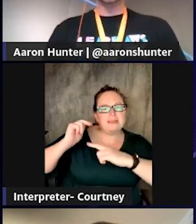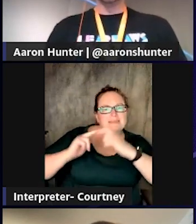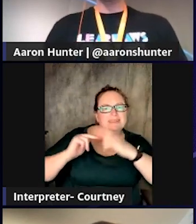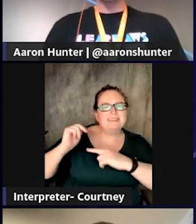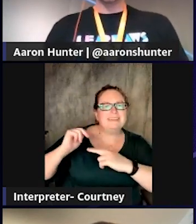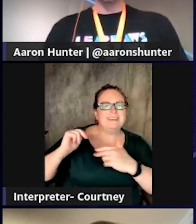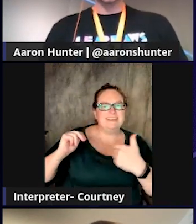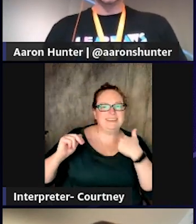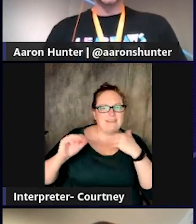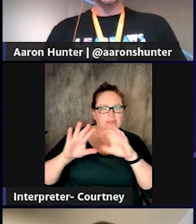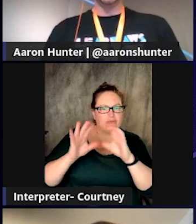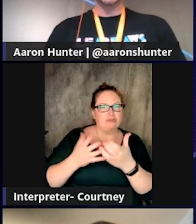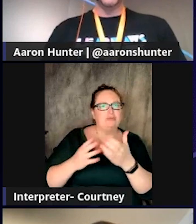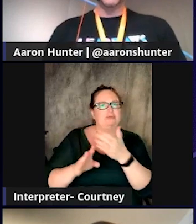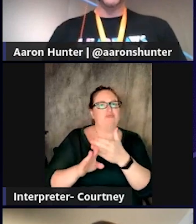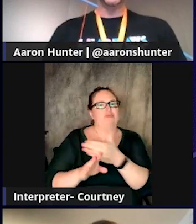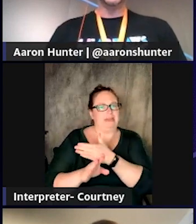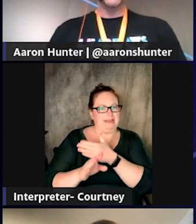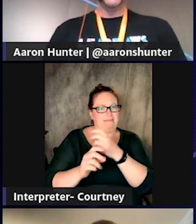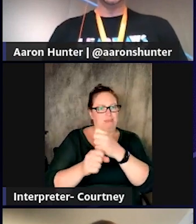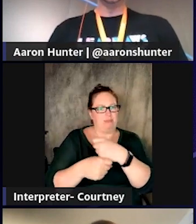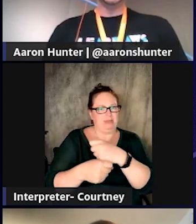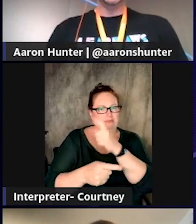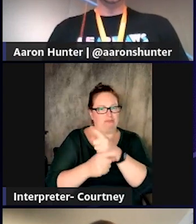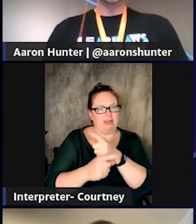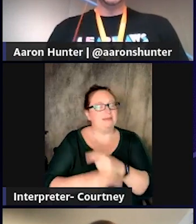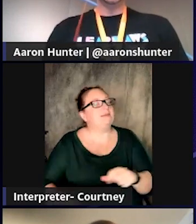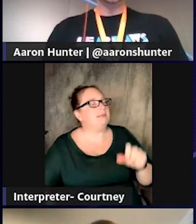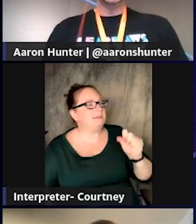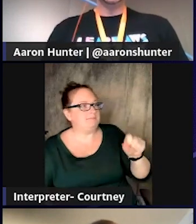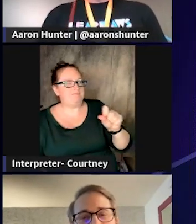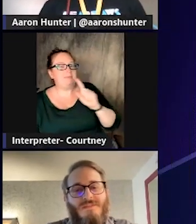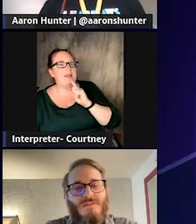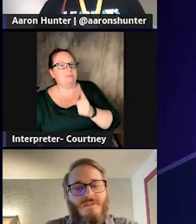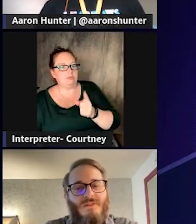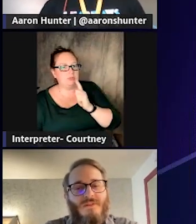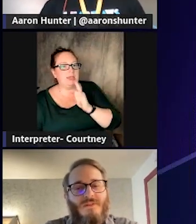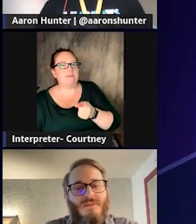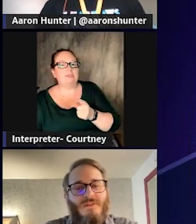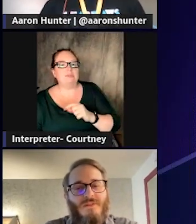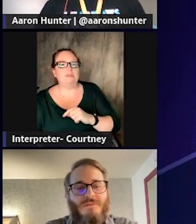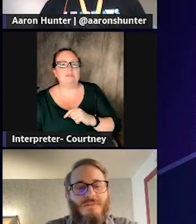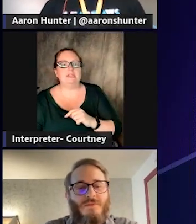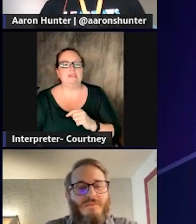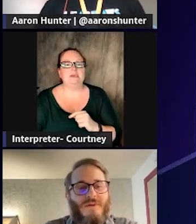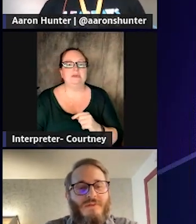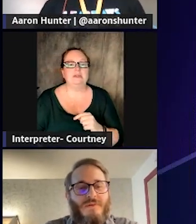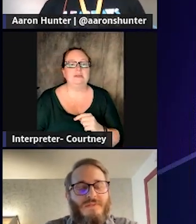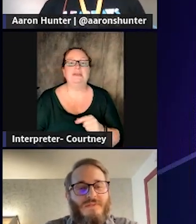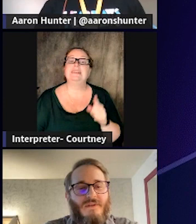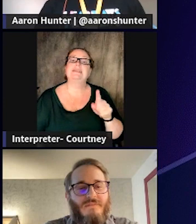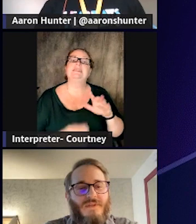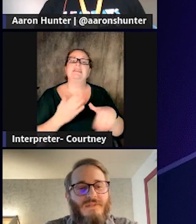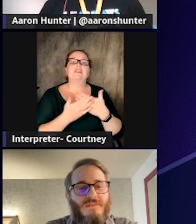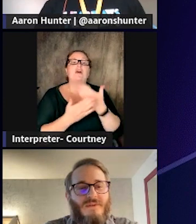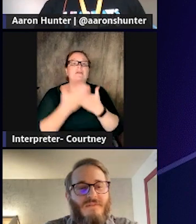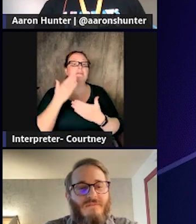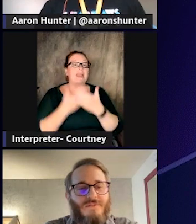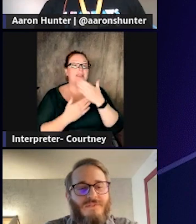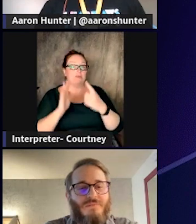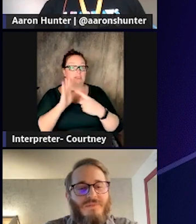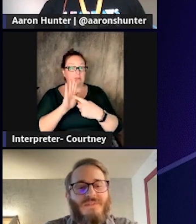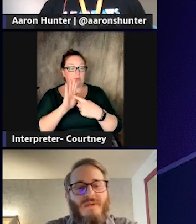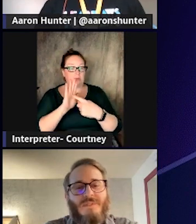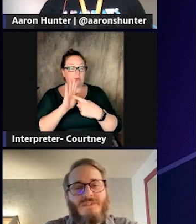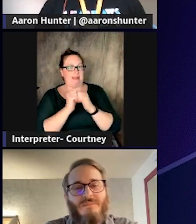the groups pre-populated, right? Yeah, absolutely. So this is all a manual demo of how to create the log event for